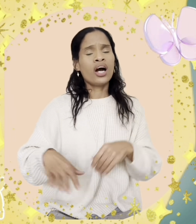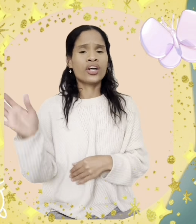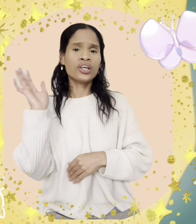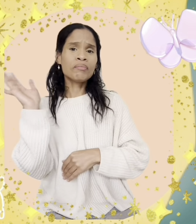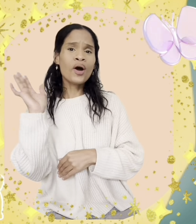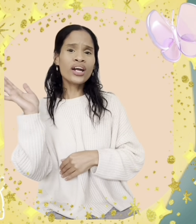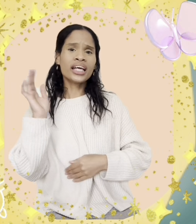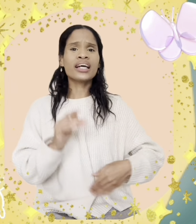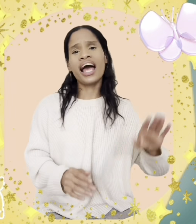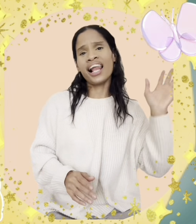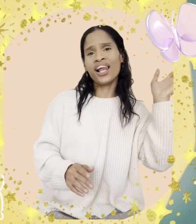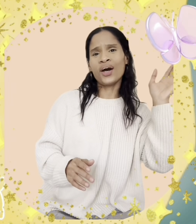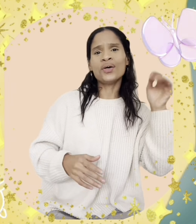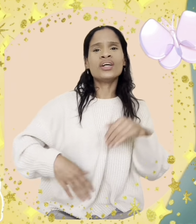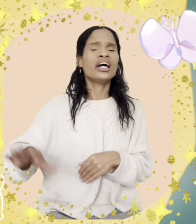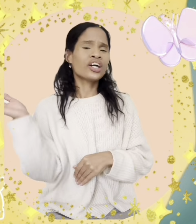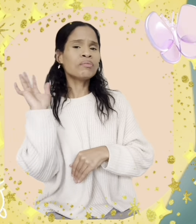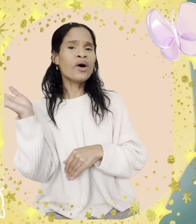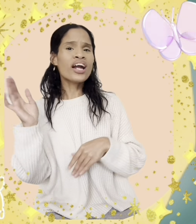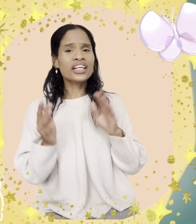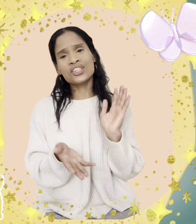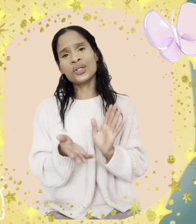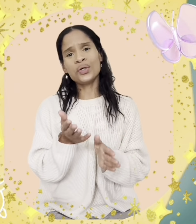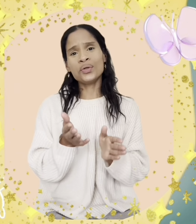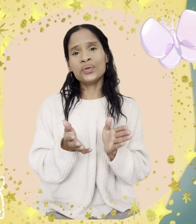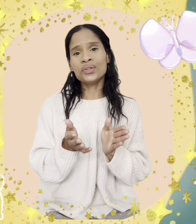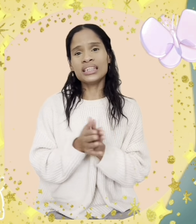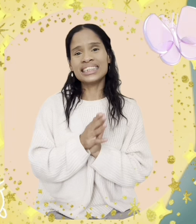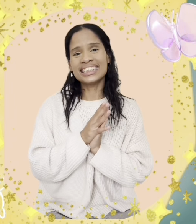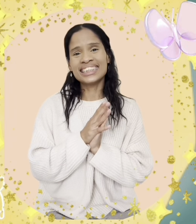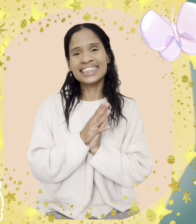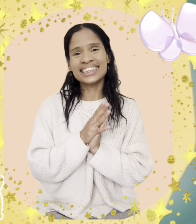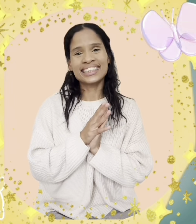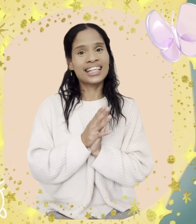Hello, good morning, hello, good morning to